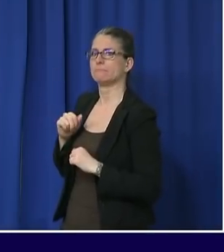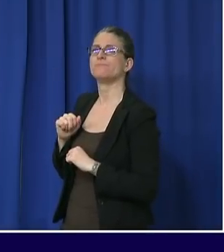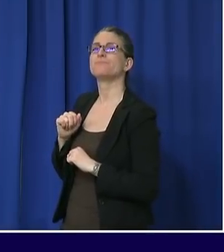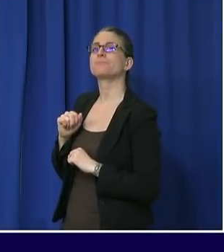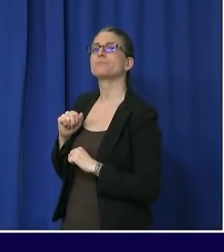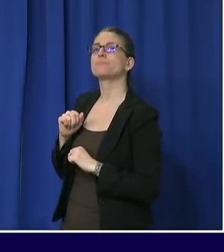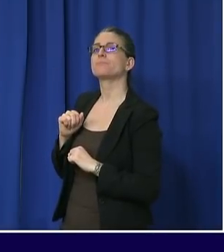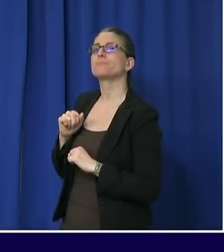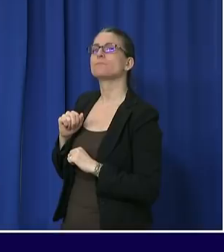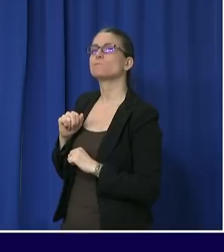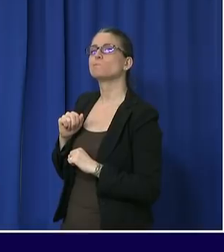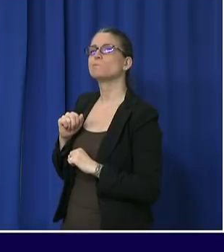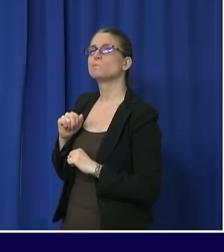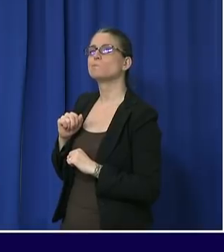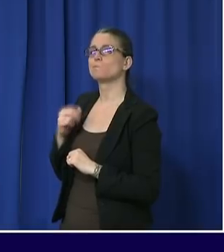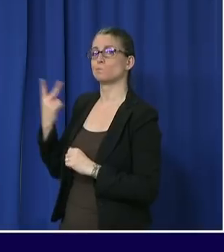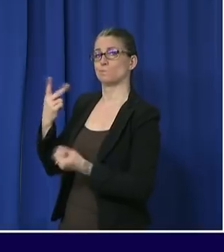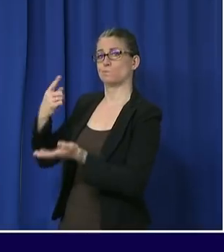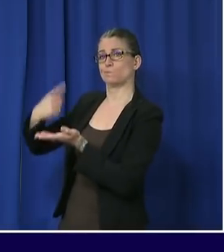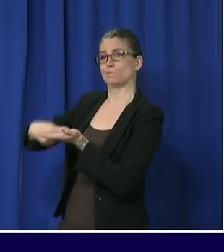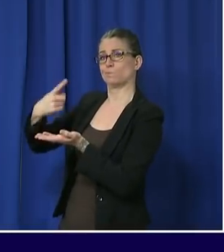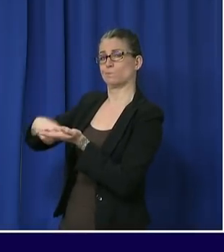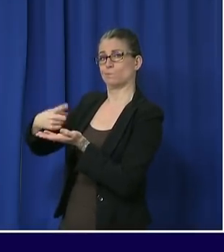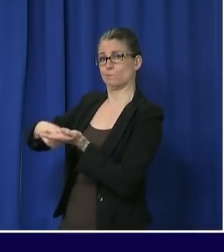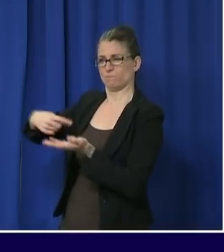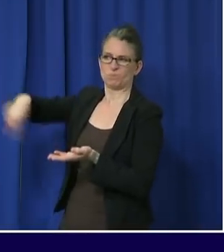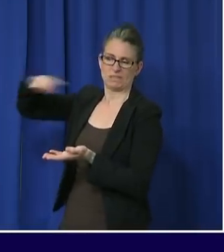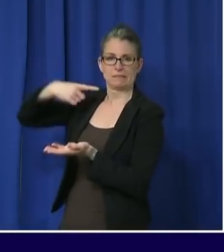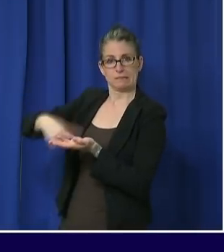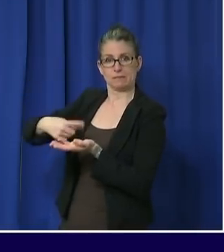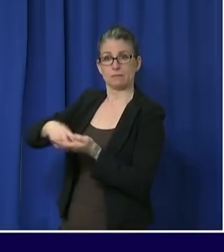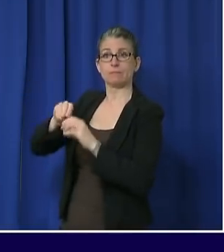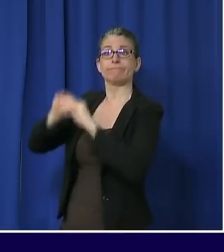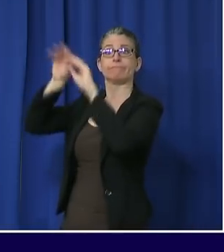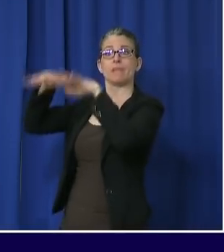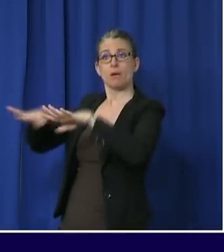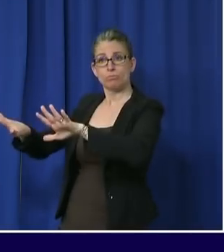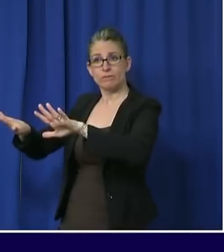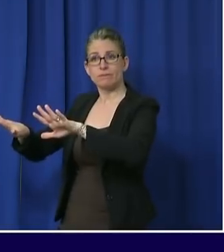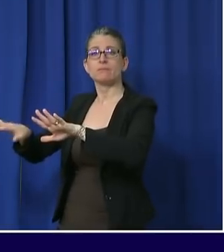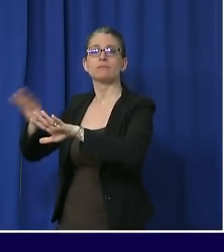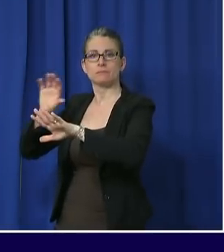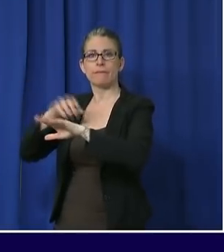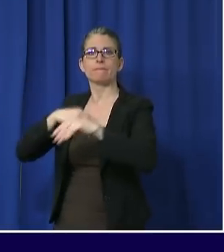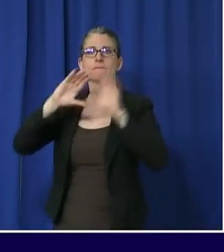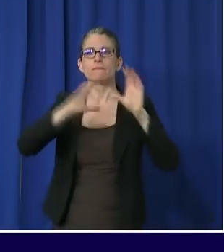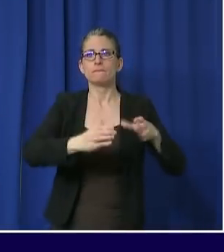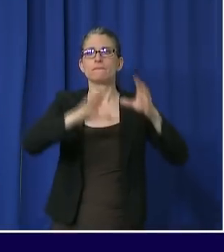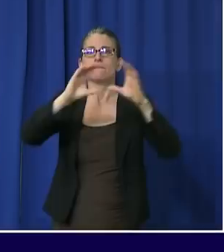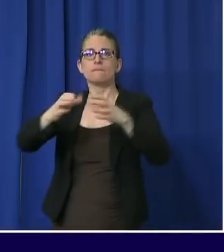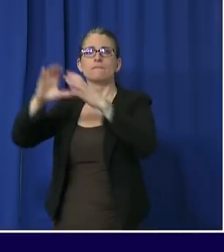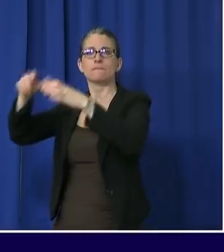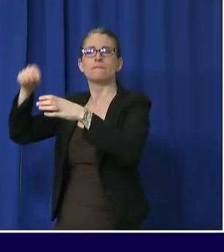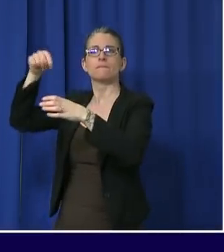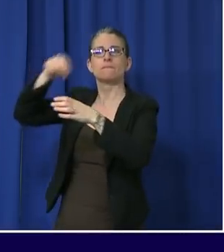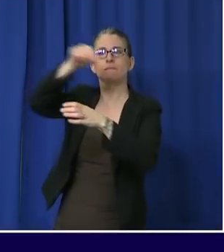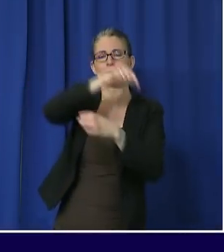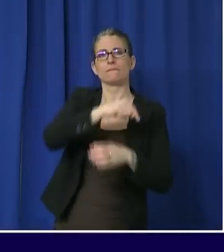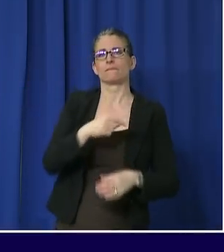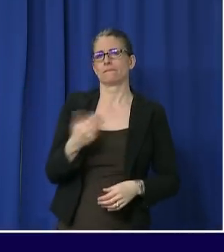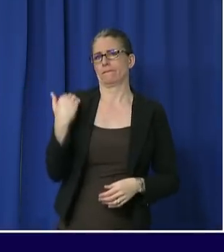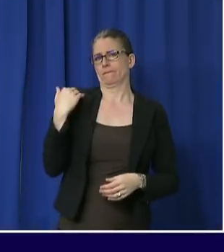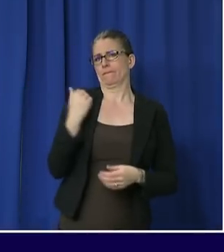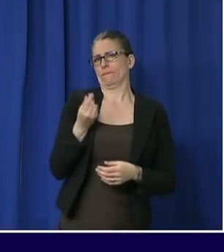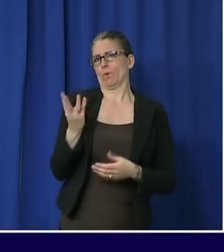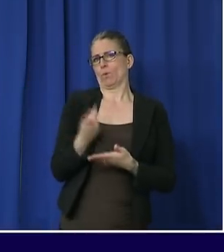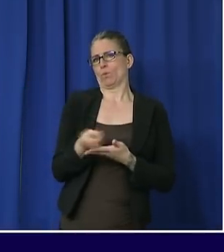about outbreaks at congregate care facilities a few weeks ago in relation to, what percentage of the